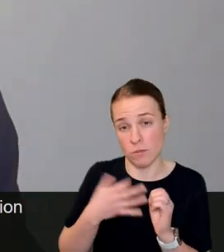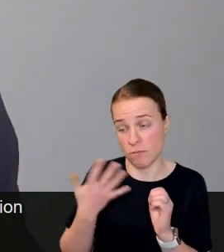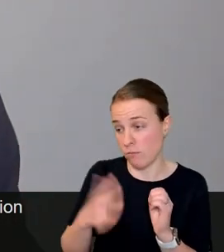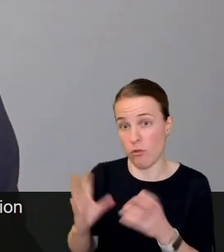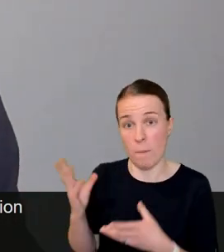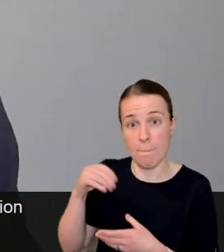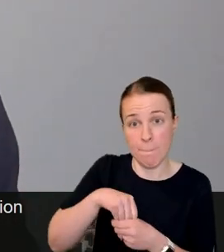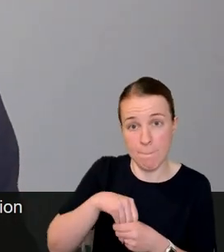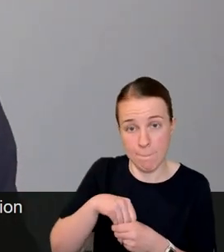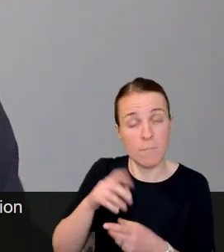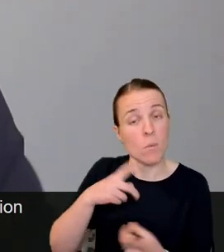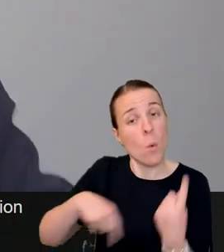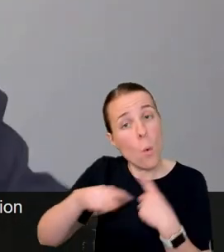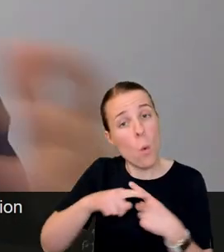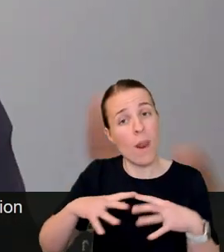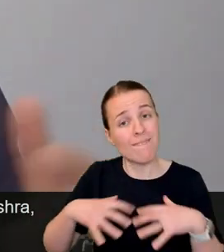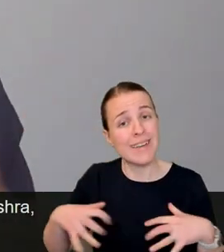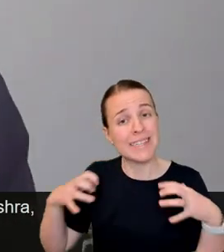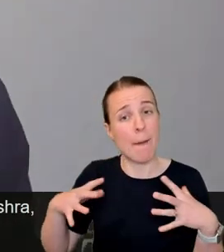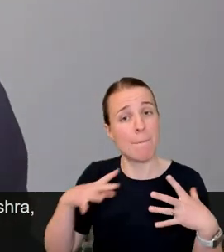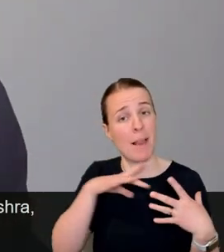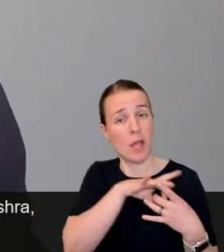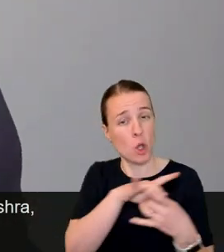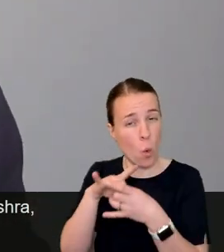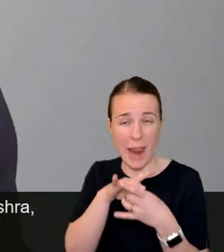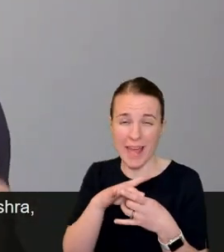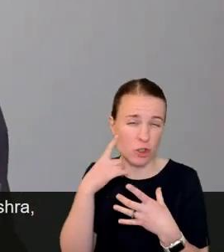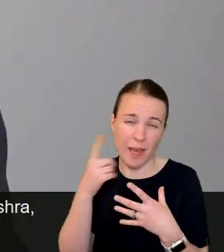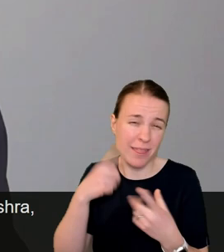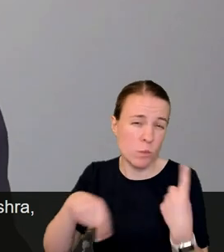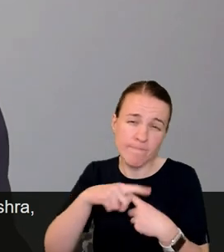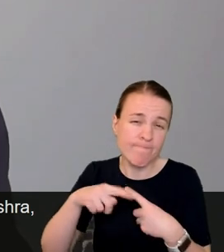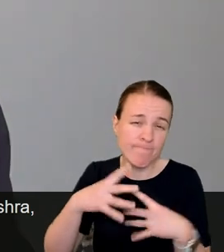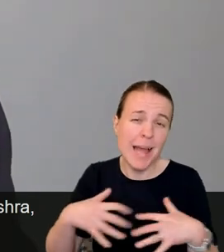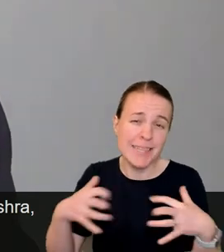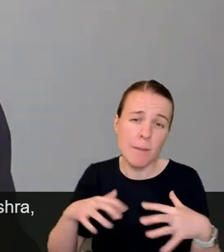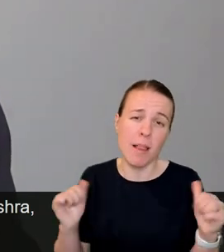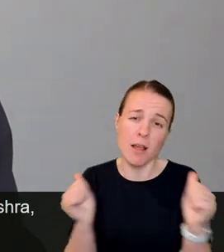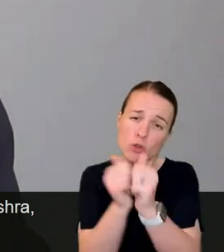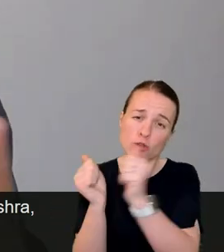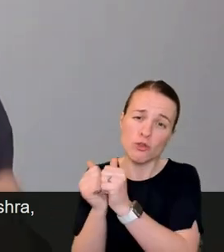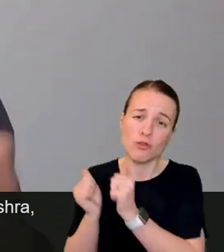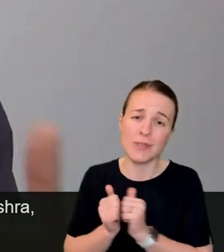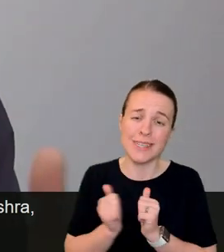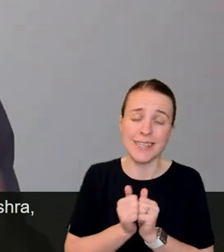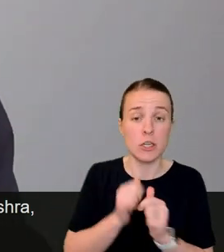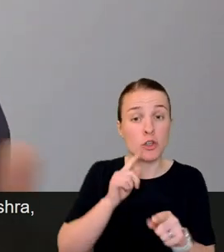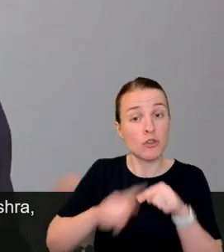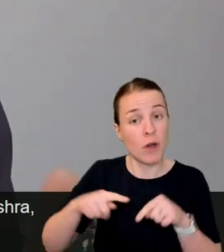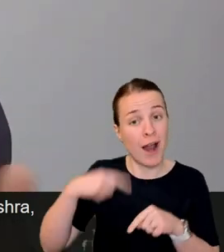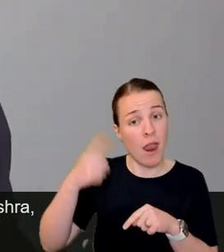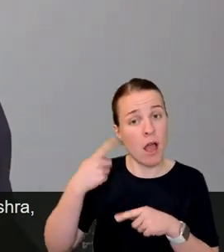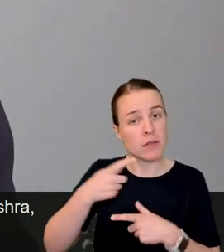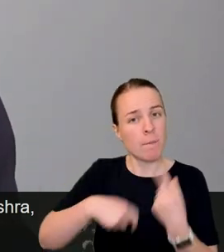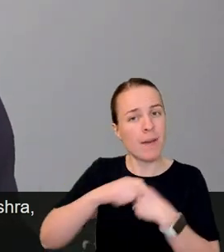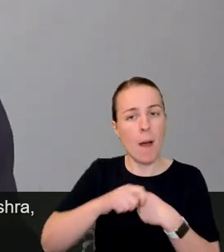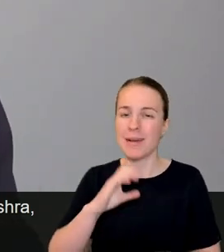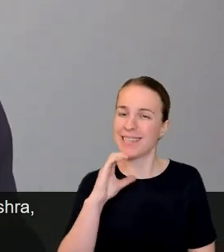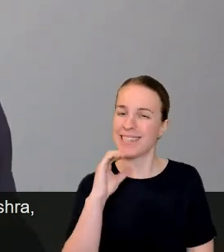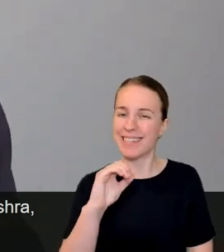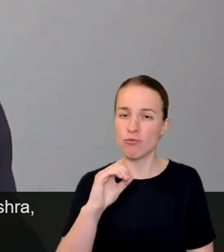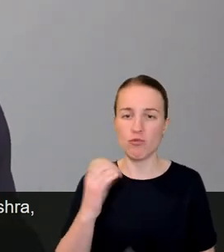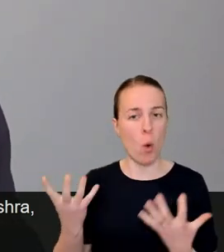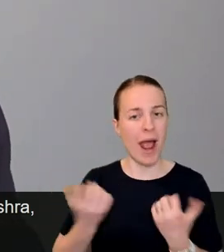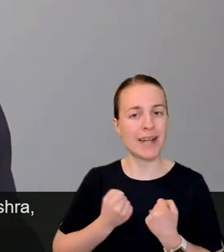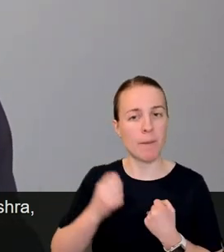of the Assembly, this is one of the few issues we all agree on, have tried to make London a zero tolerance place for hate crime. And that